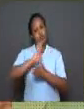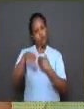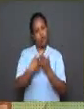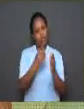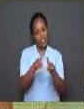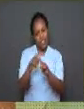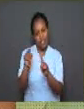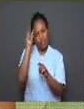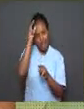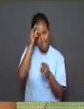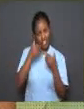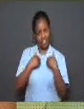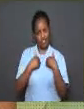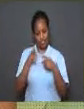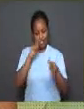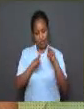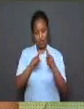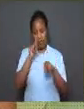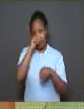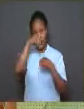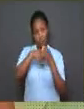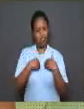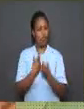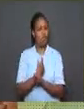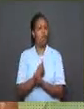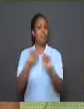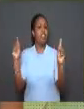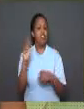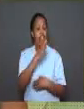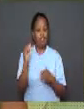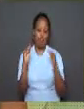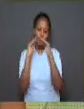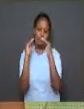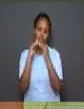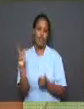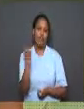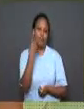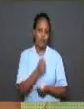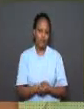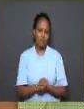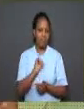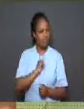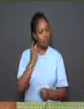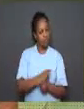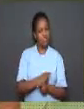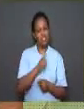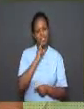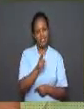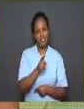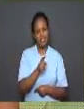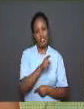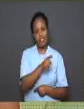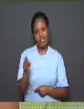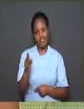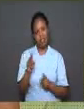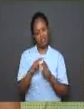the diverse groups in this country to be free and equal. I am sure that you